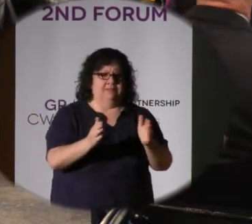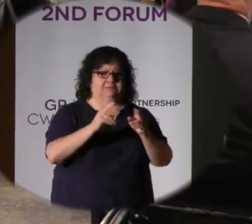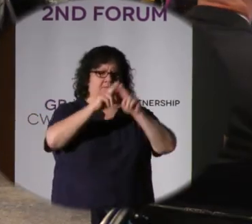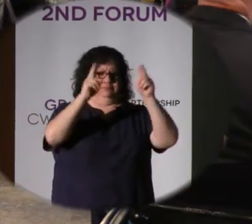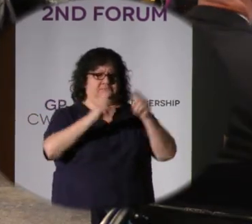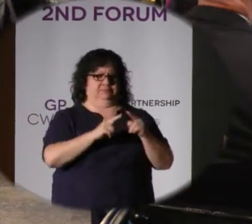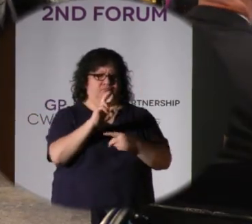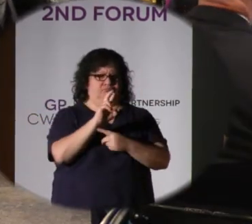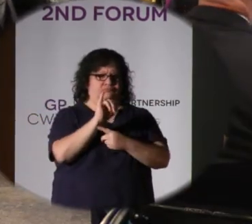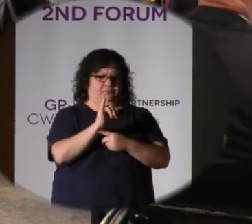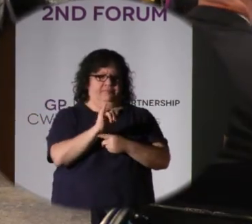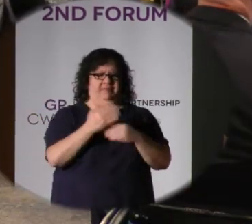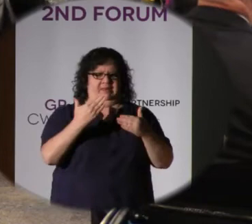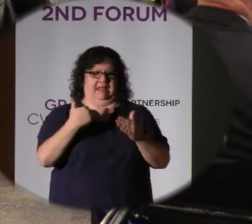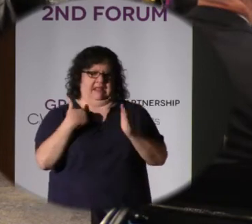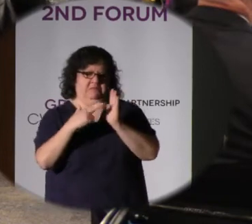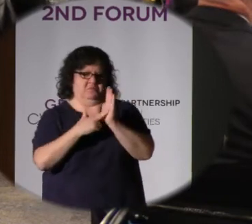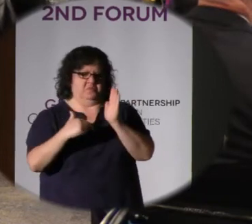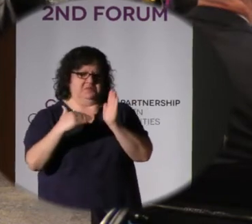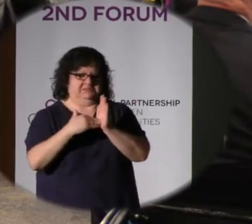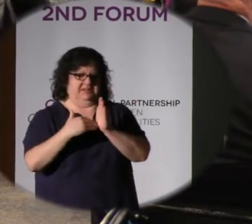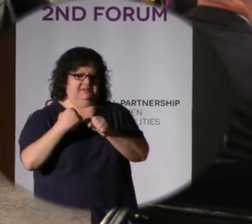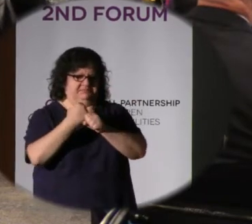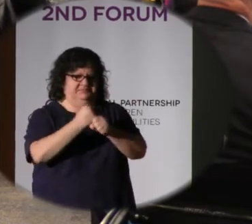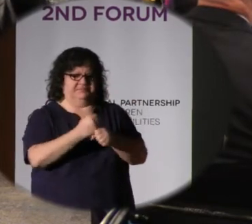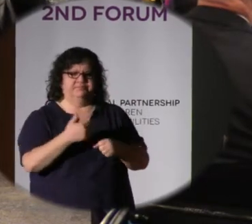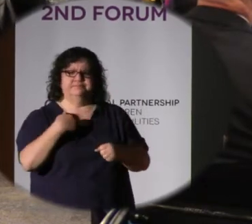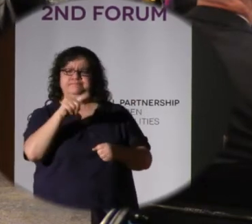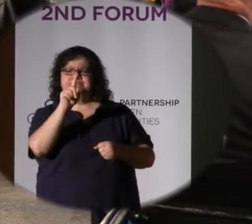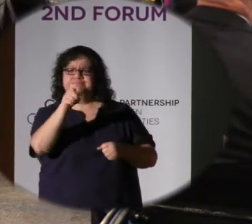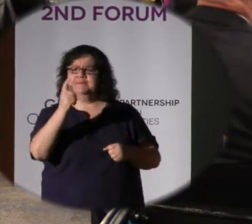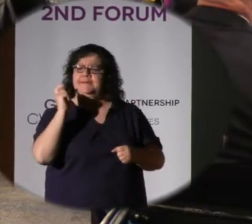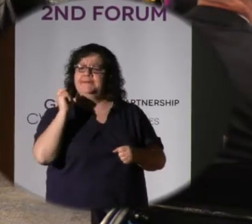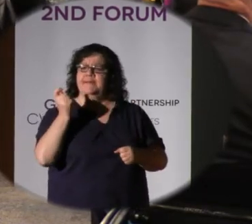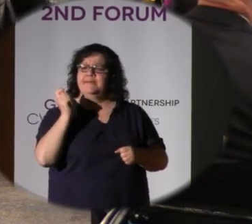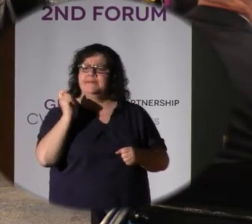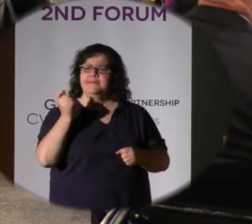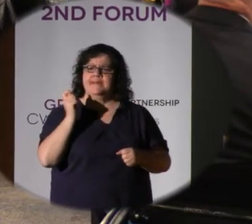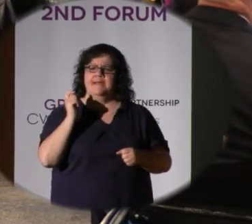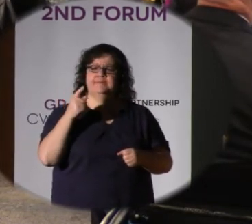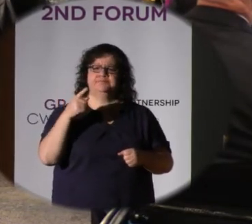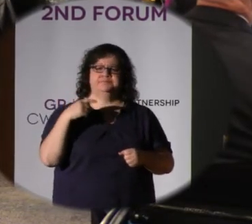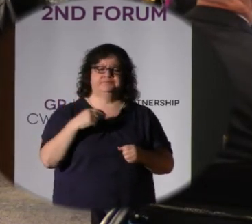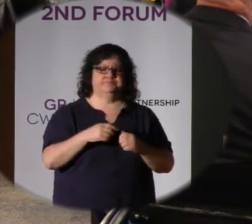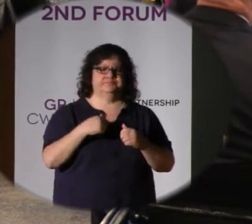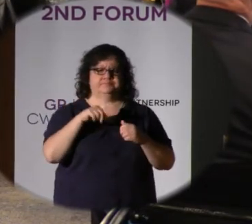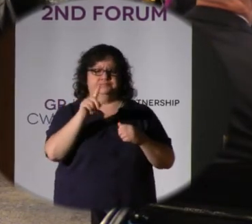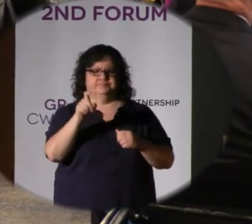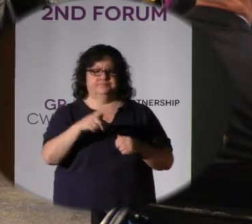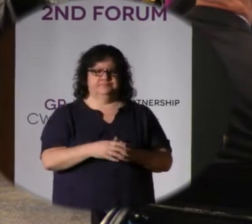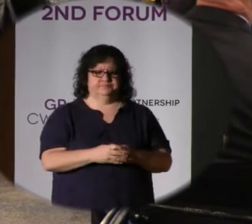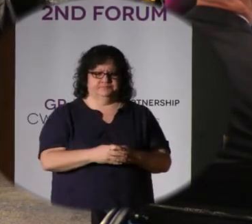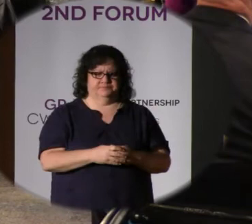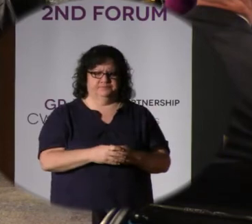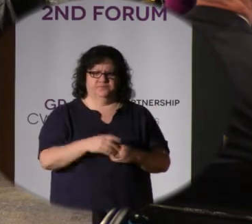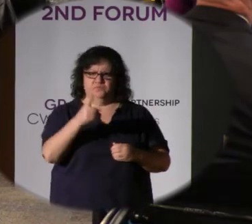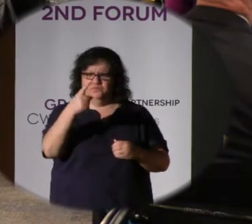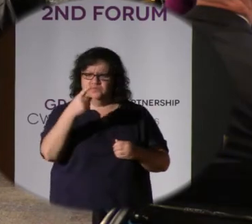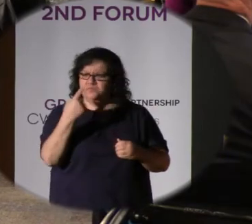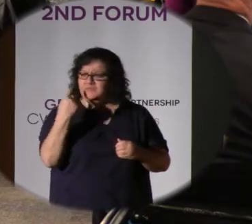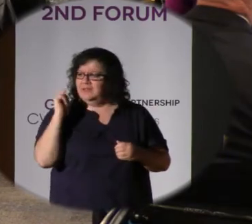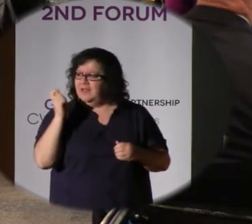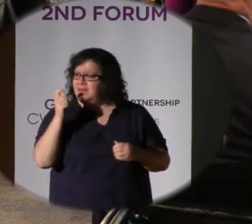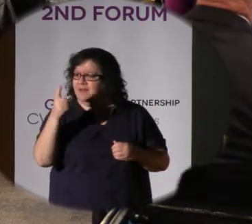he provide a little bit more elaboration on those two important task forces that he just mentioned